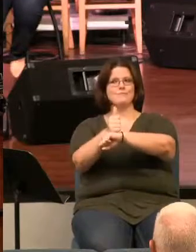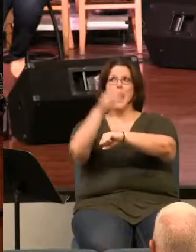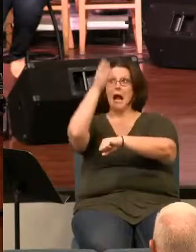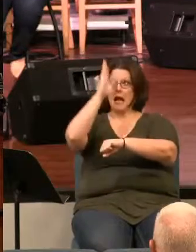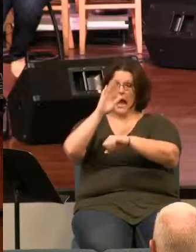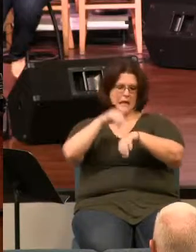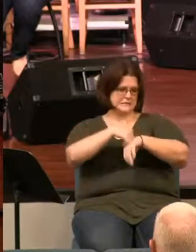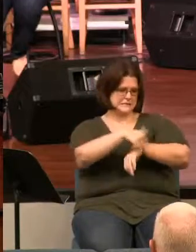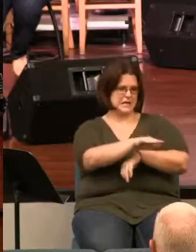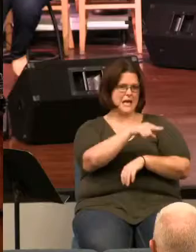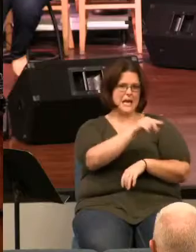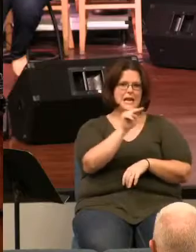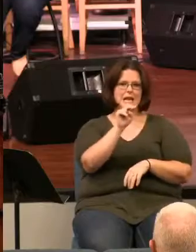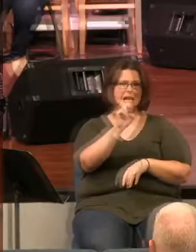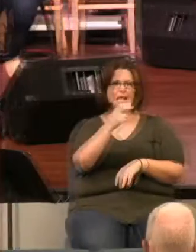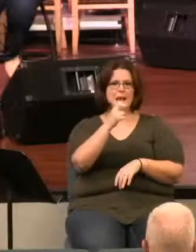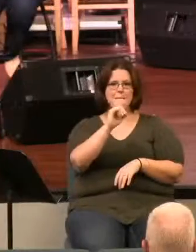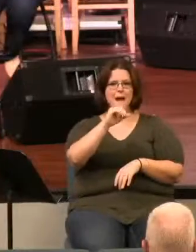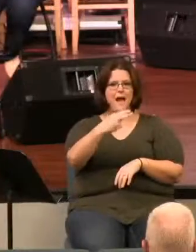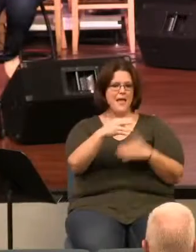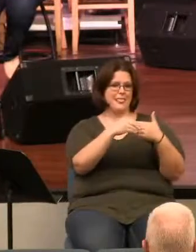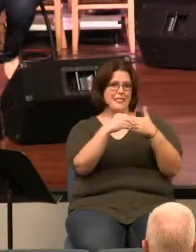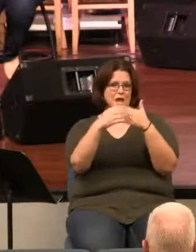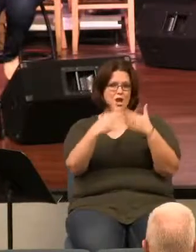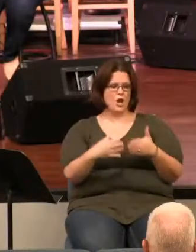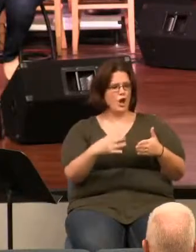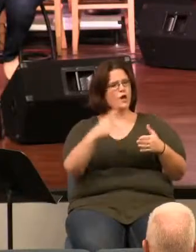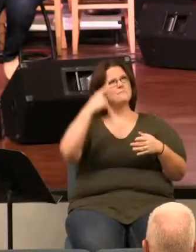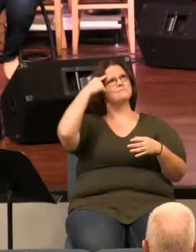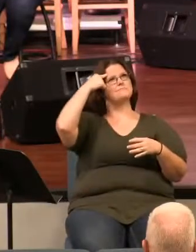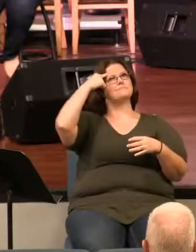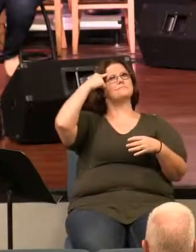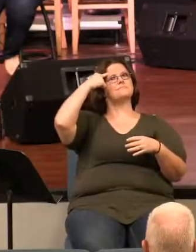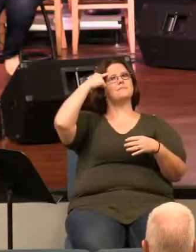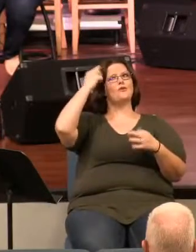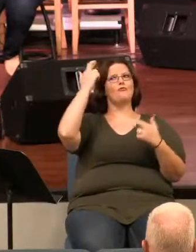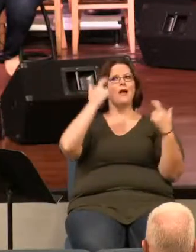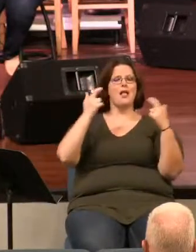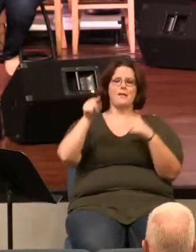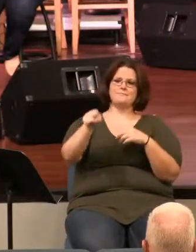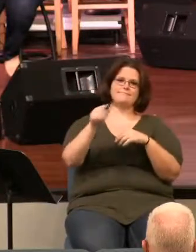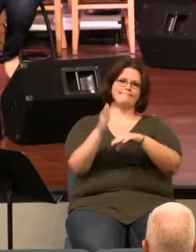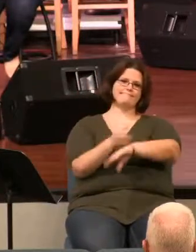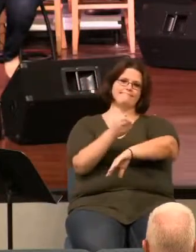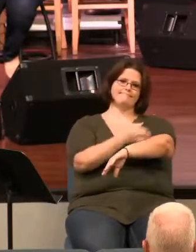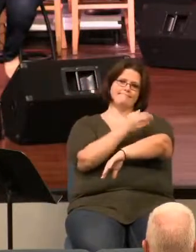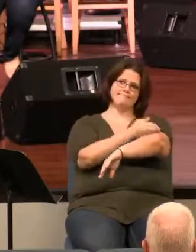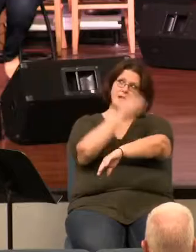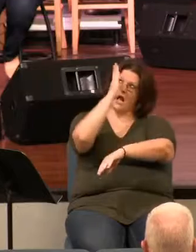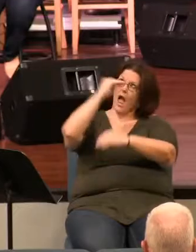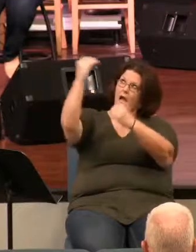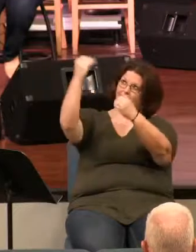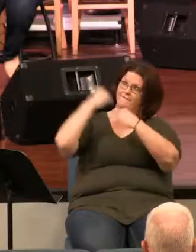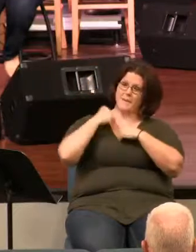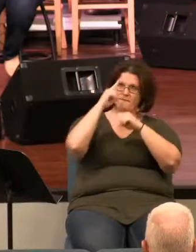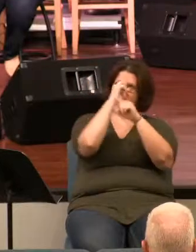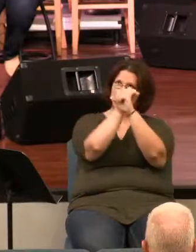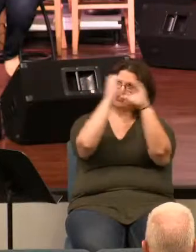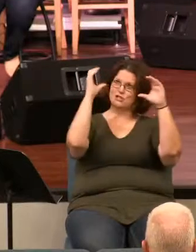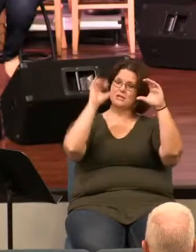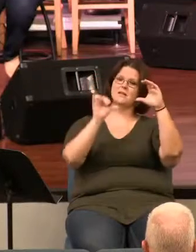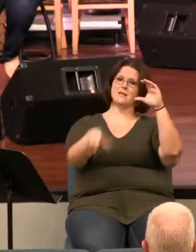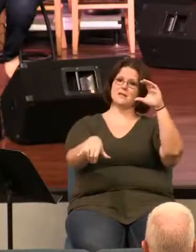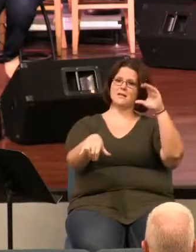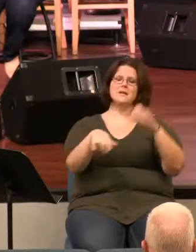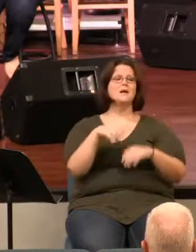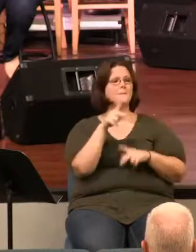And the leader brought a biblical vision and then sought to get a buy-in from the folks. And so it was the people that actually stood up and